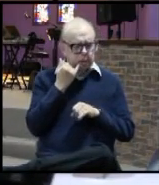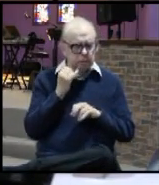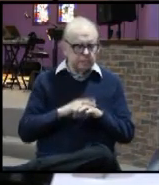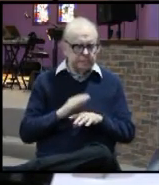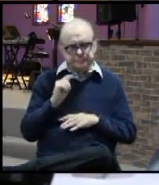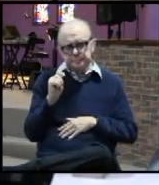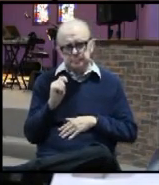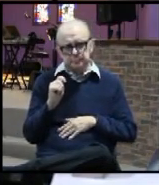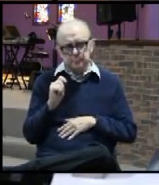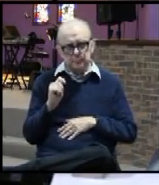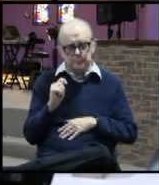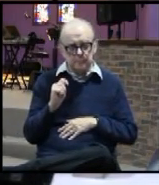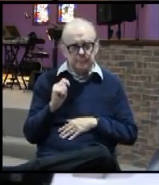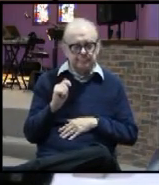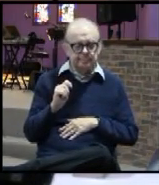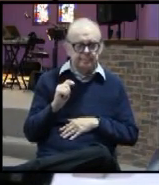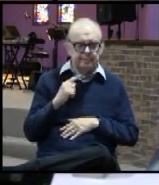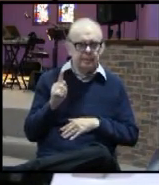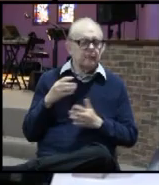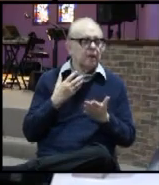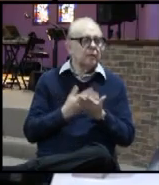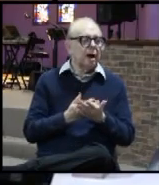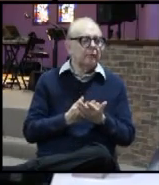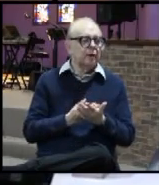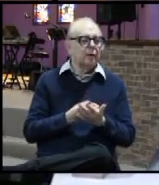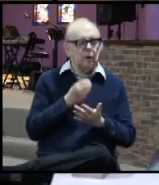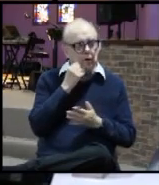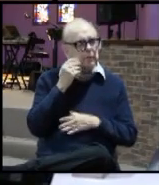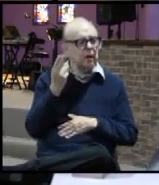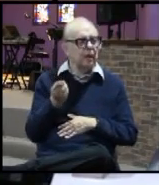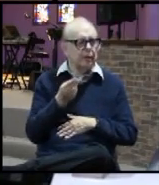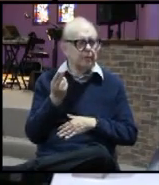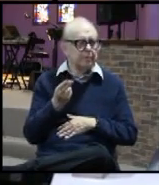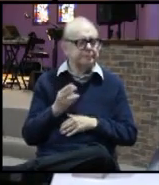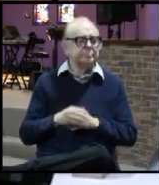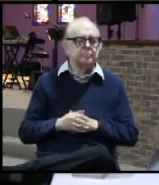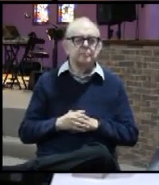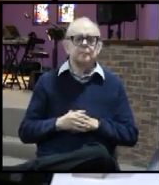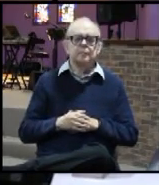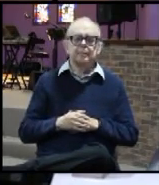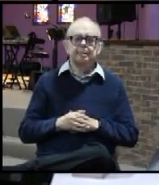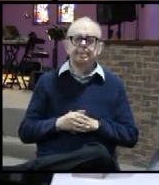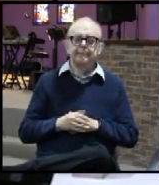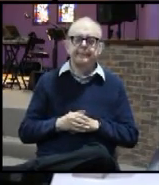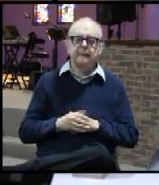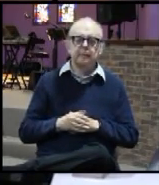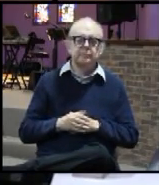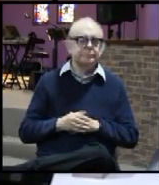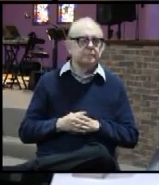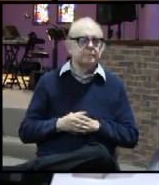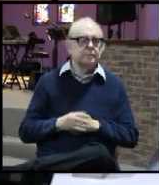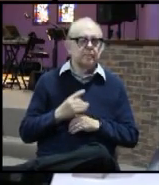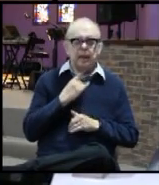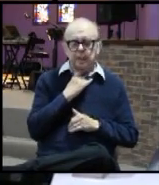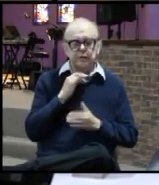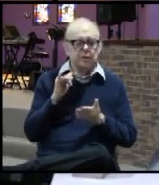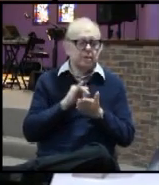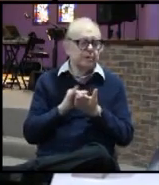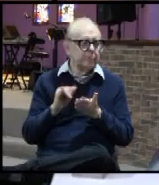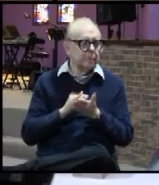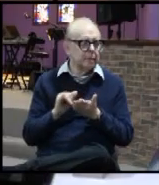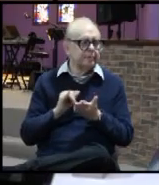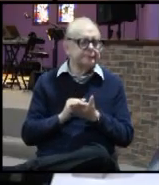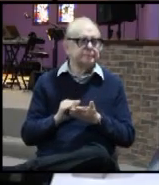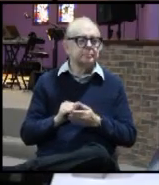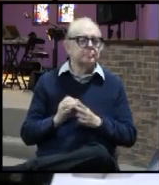Tuesday. I finally made it home by Thursday, catching flights and everything. I got stuck in New York Wednesday.